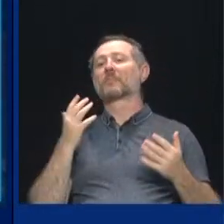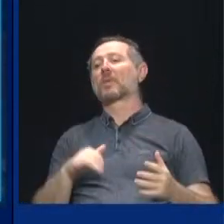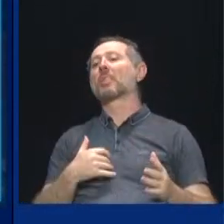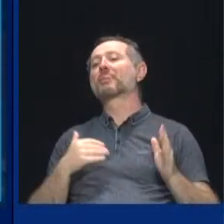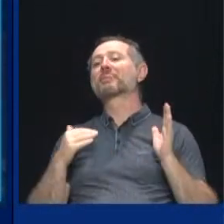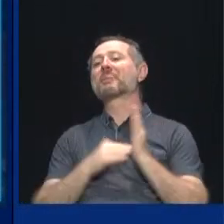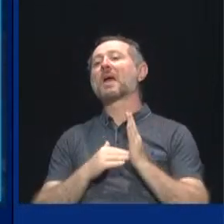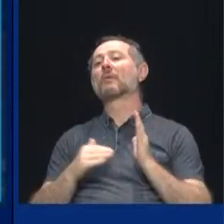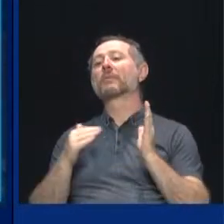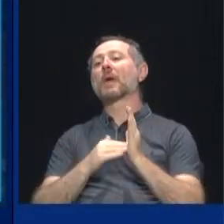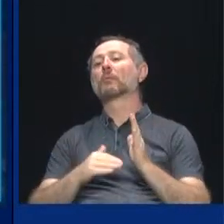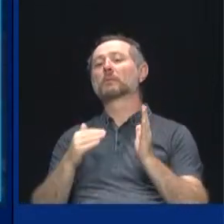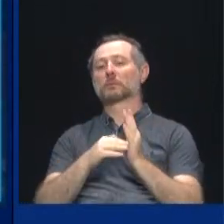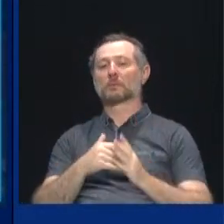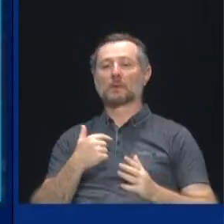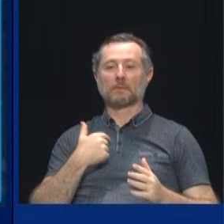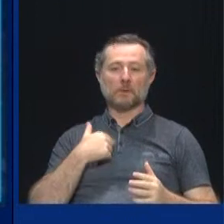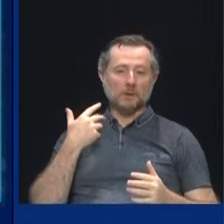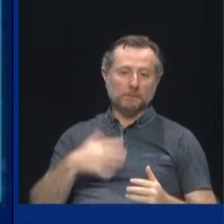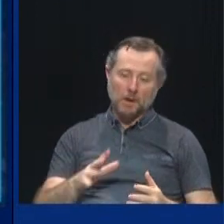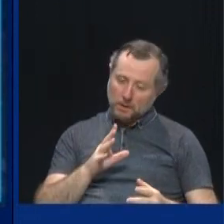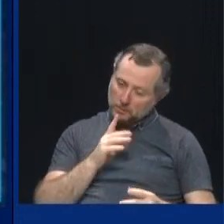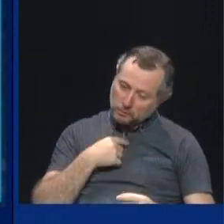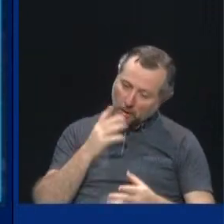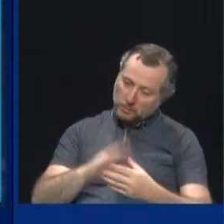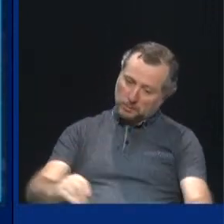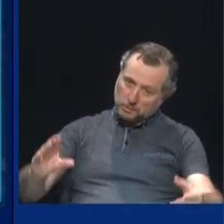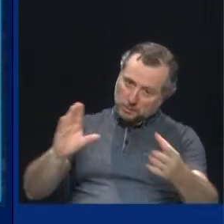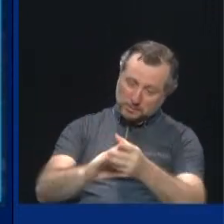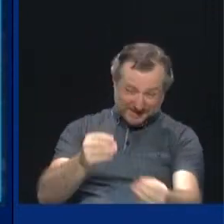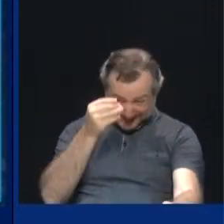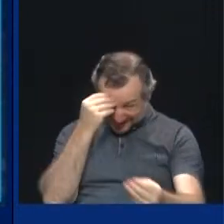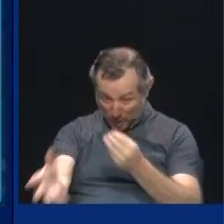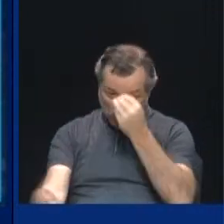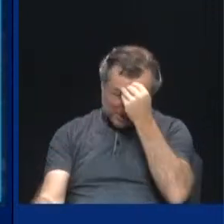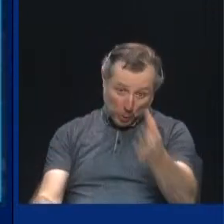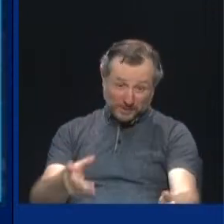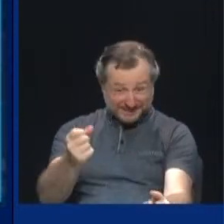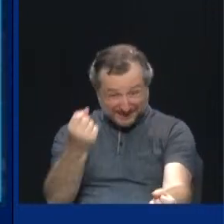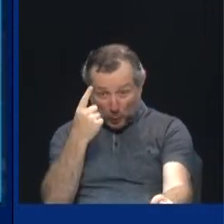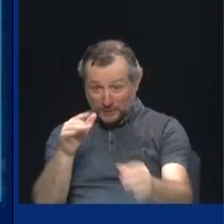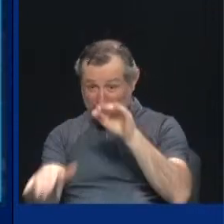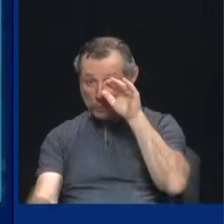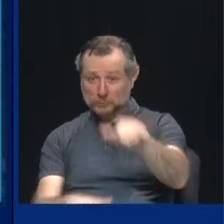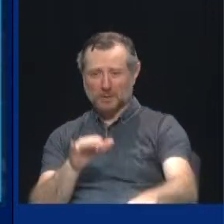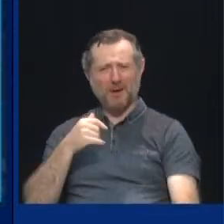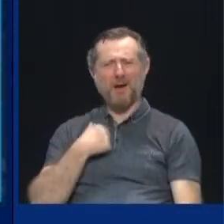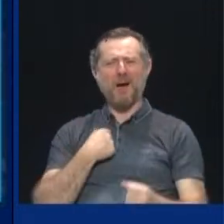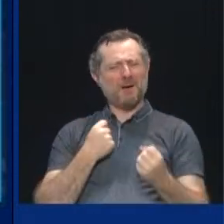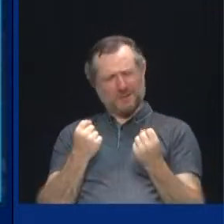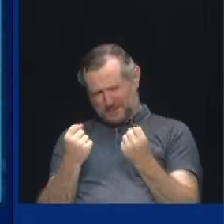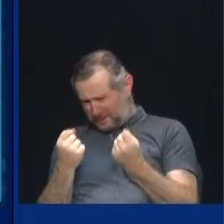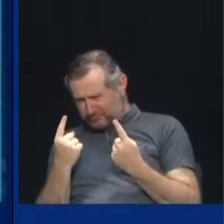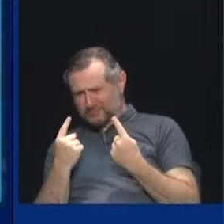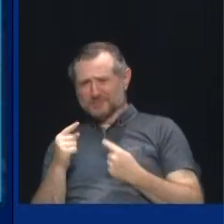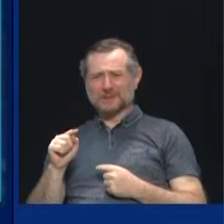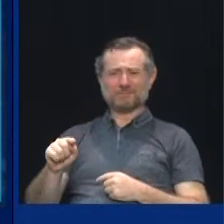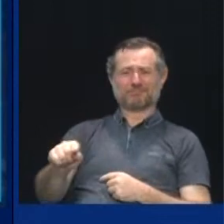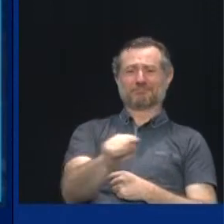conversations. I get it. I truly get it. Some